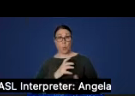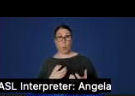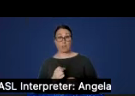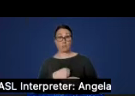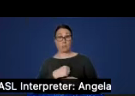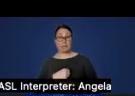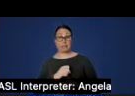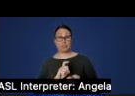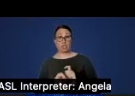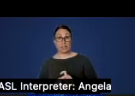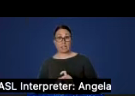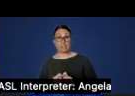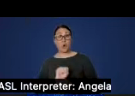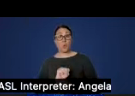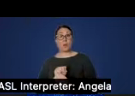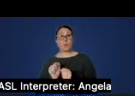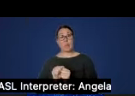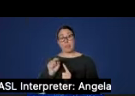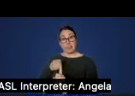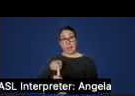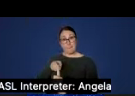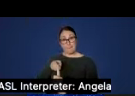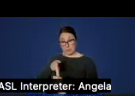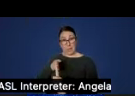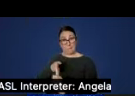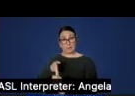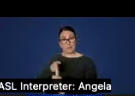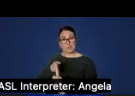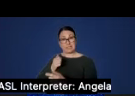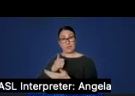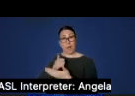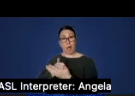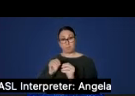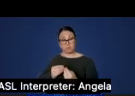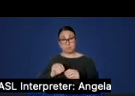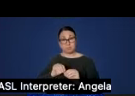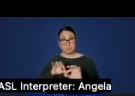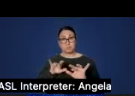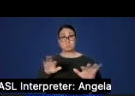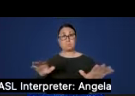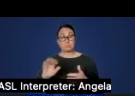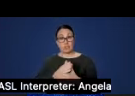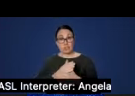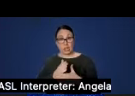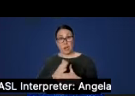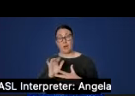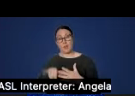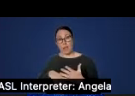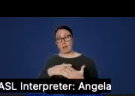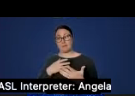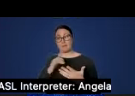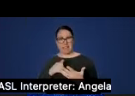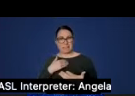receptive, maybe working with them might be helpful. That's some advice that I would give. And